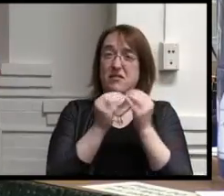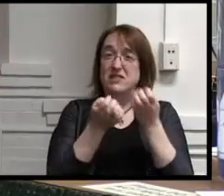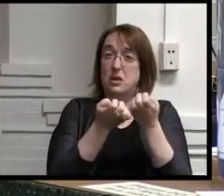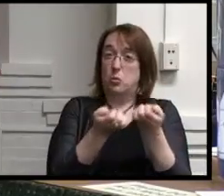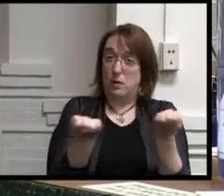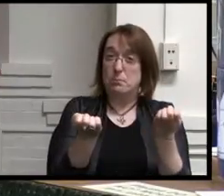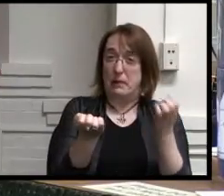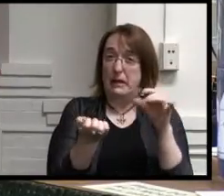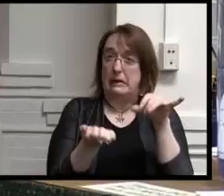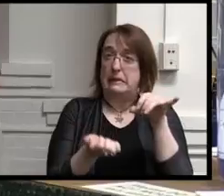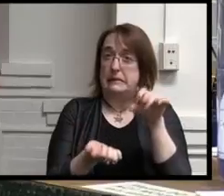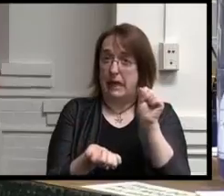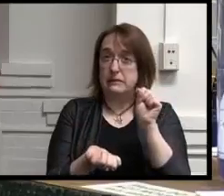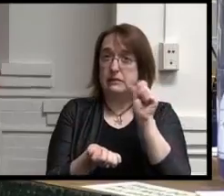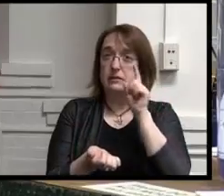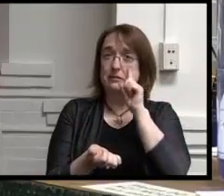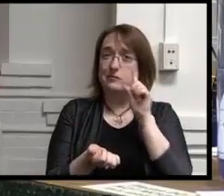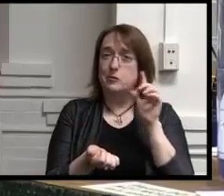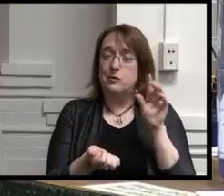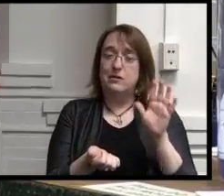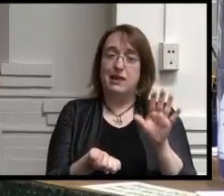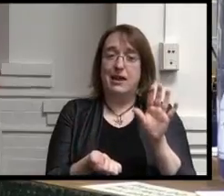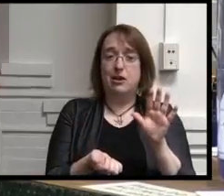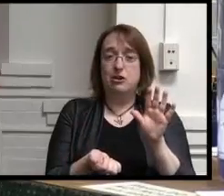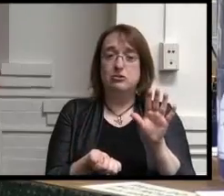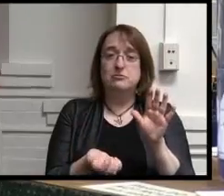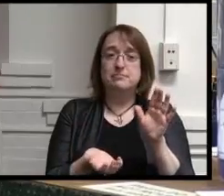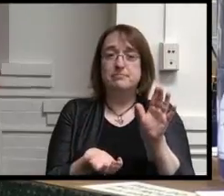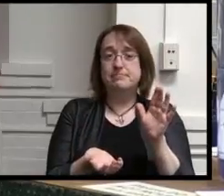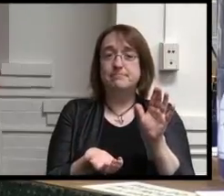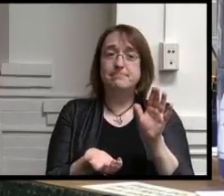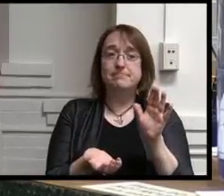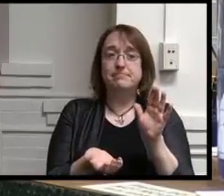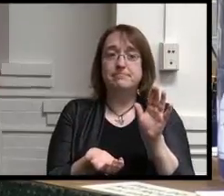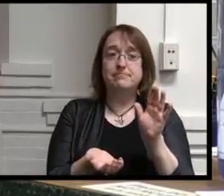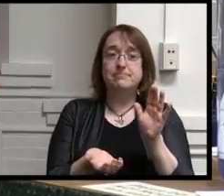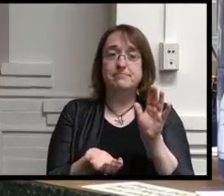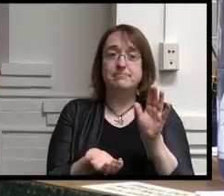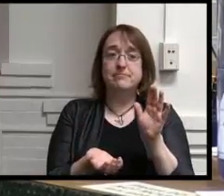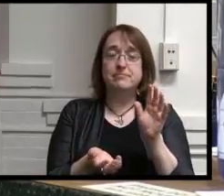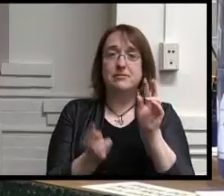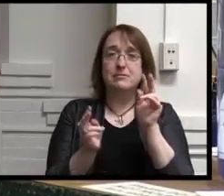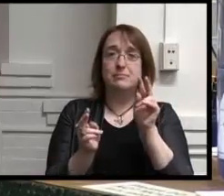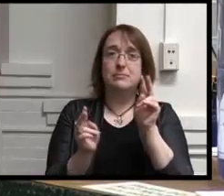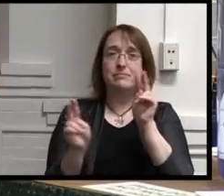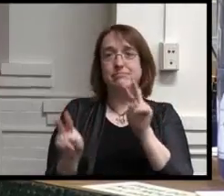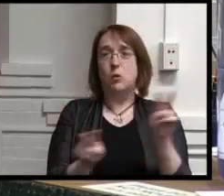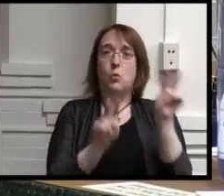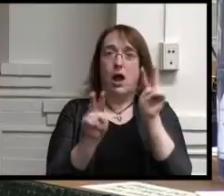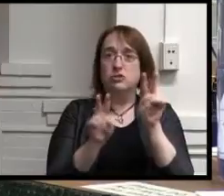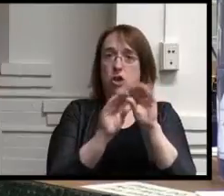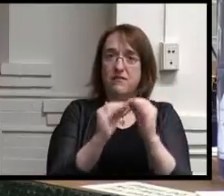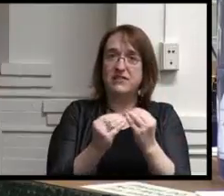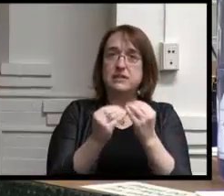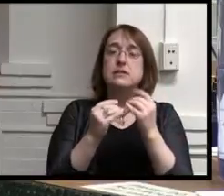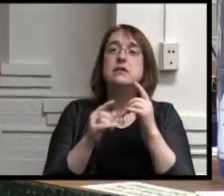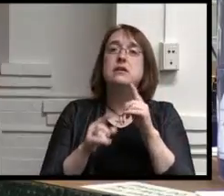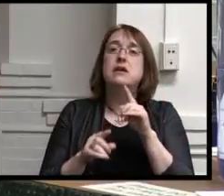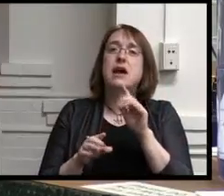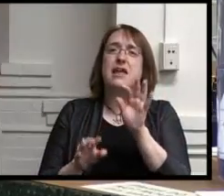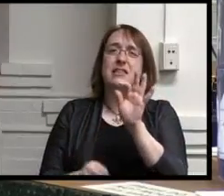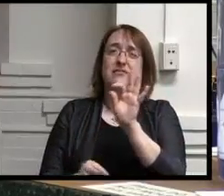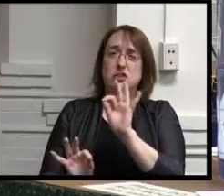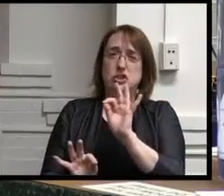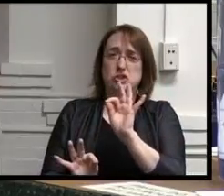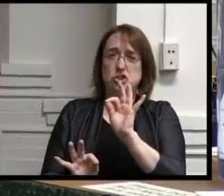that for their basically like the watch office there. And the furniture that's